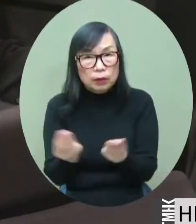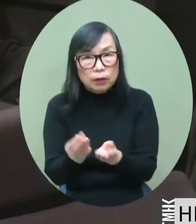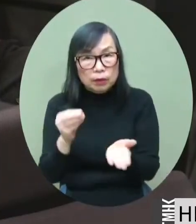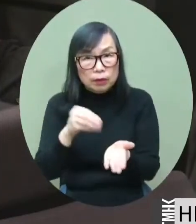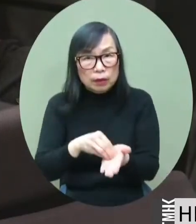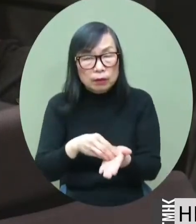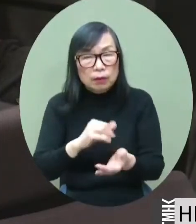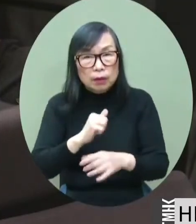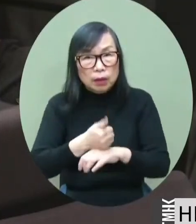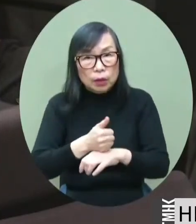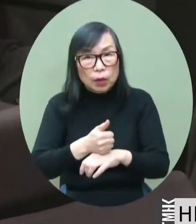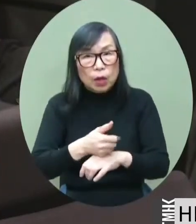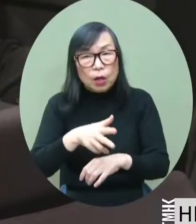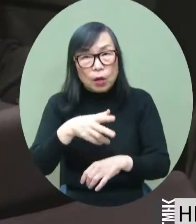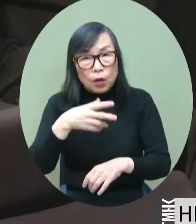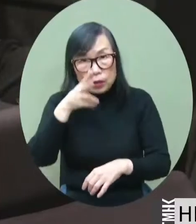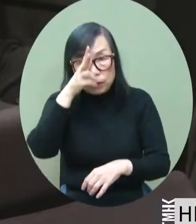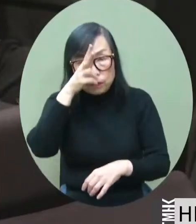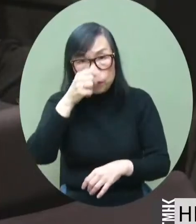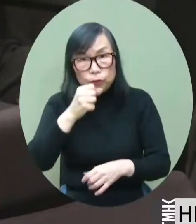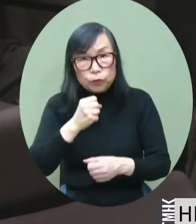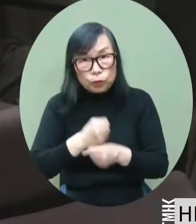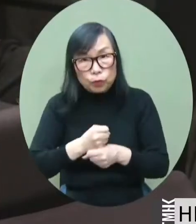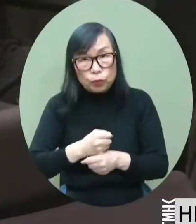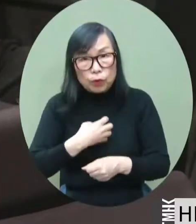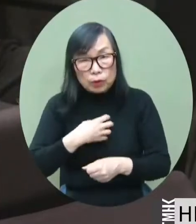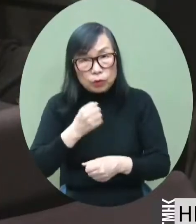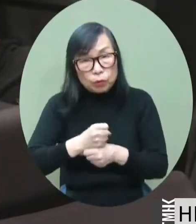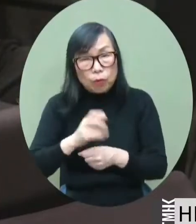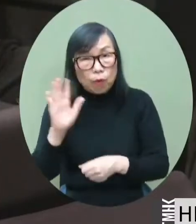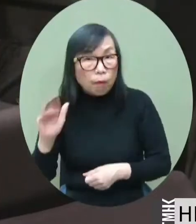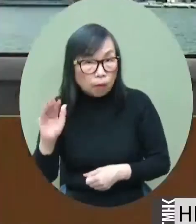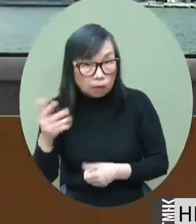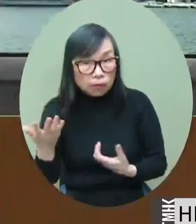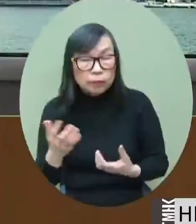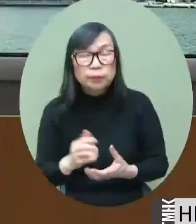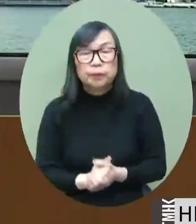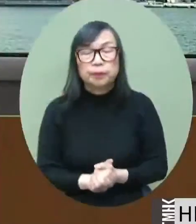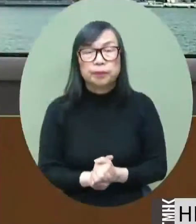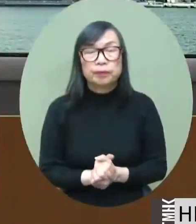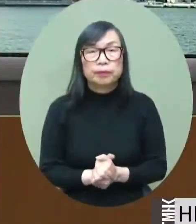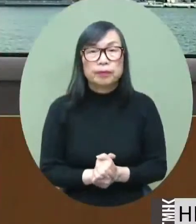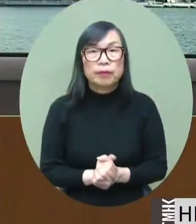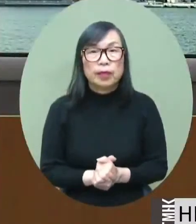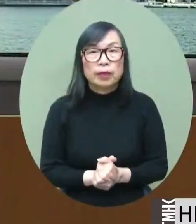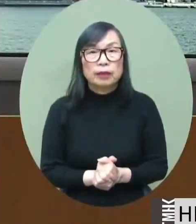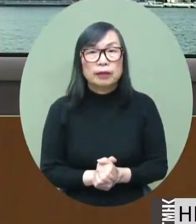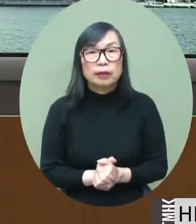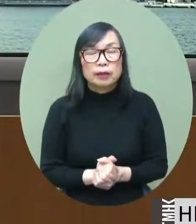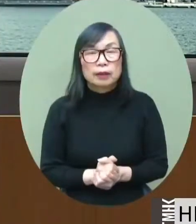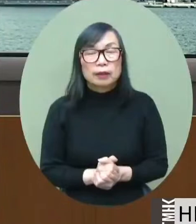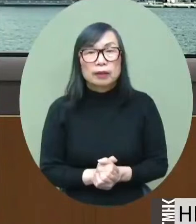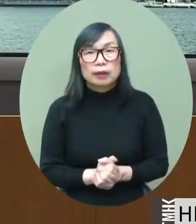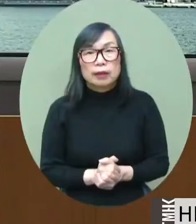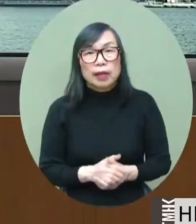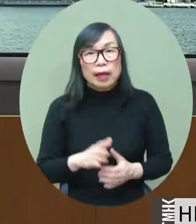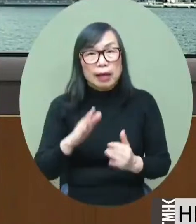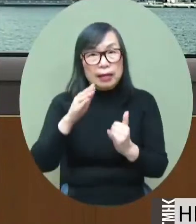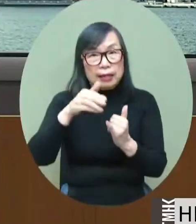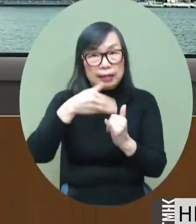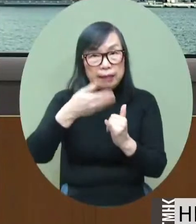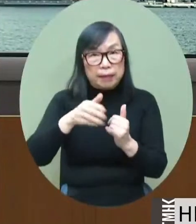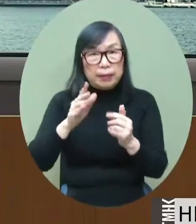14 days before they start their work to lower the infection rate. Do you think this is